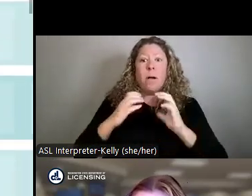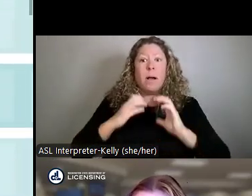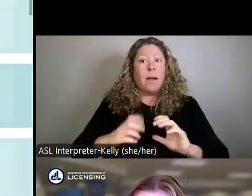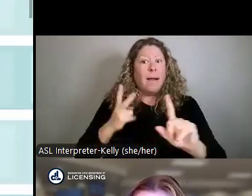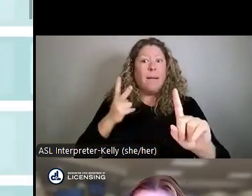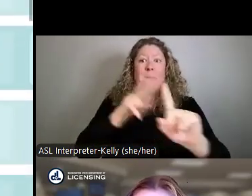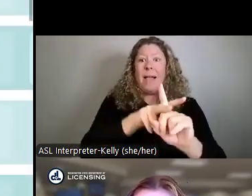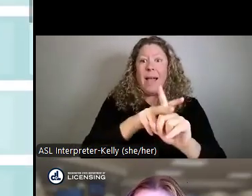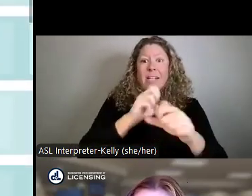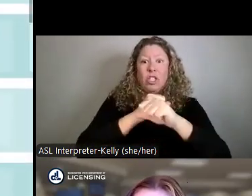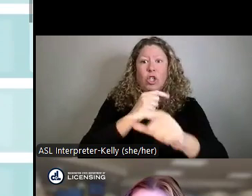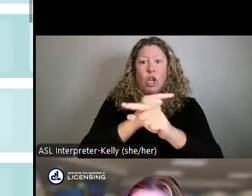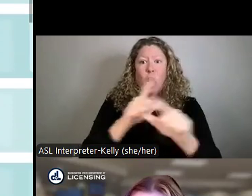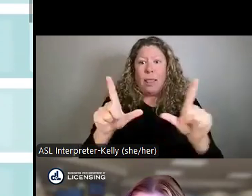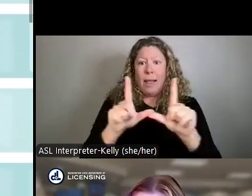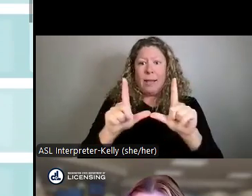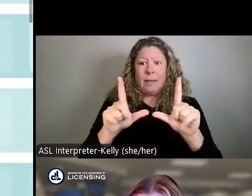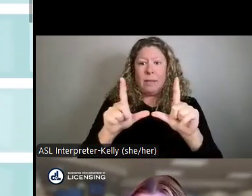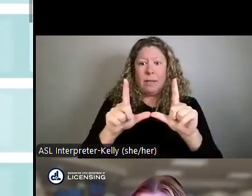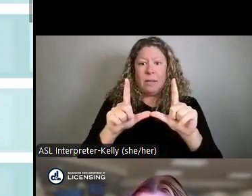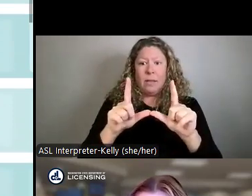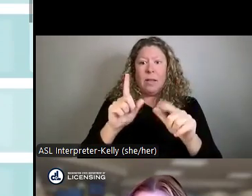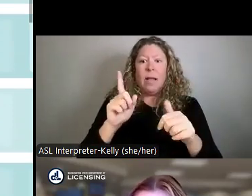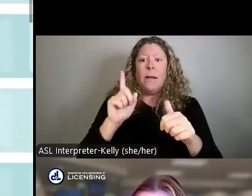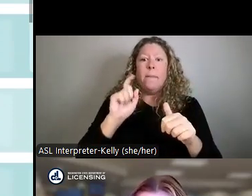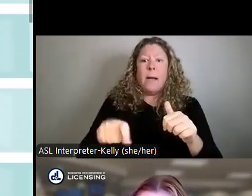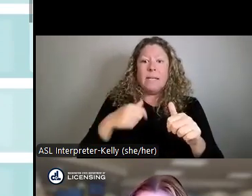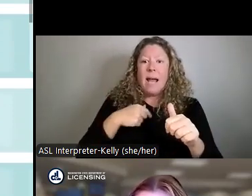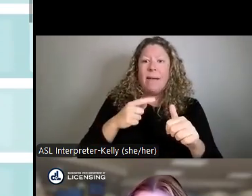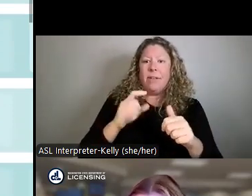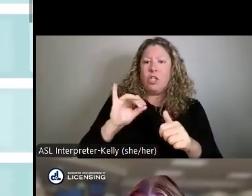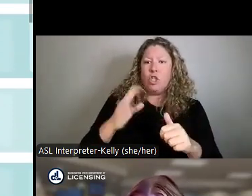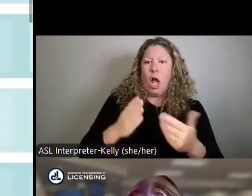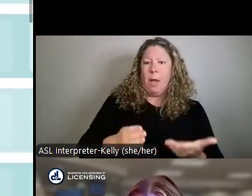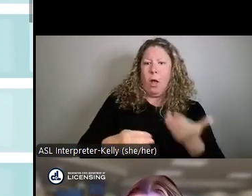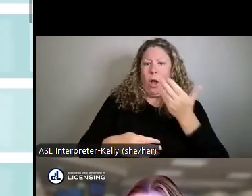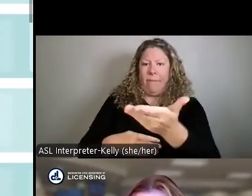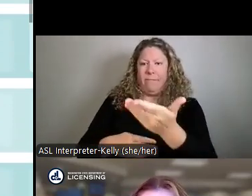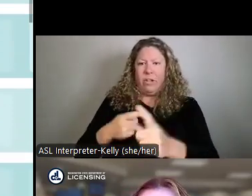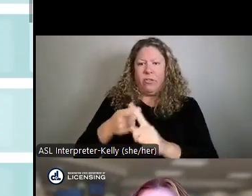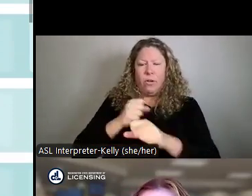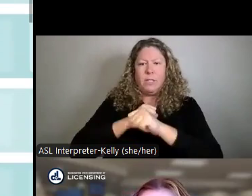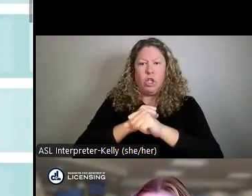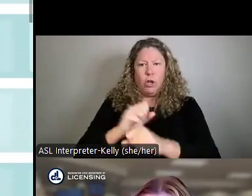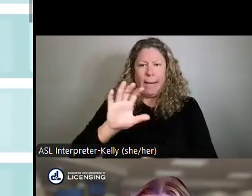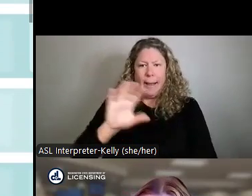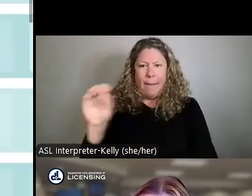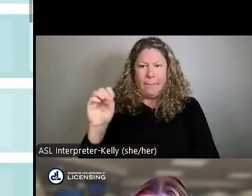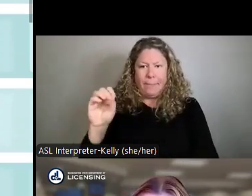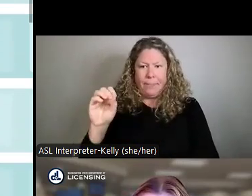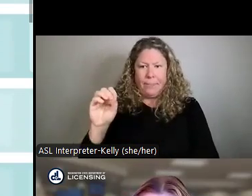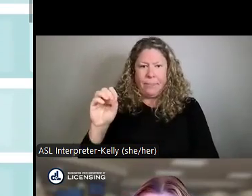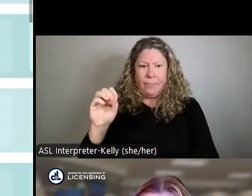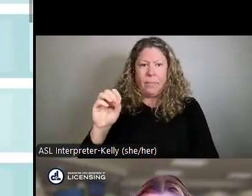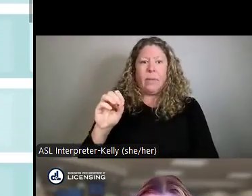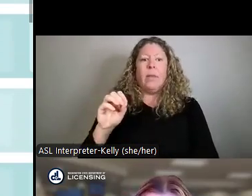license, they first have to receive a job offer from a security guard company. This job offer is conditional